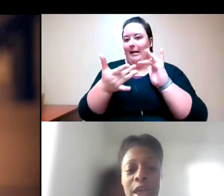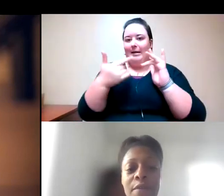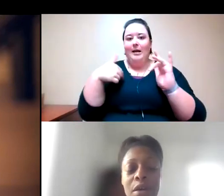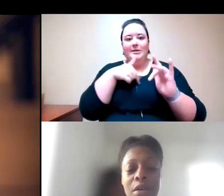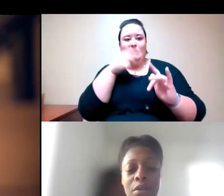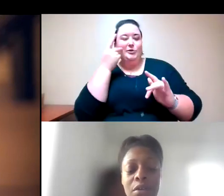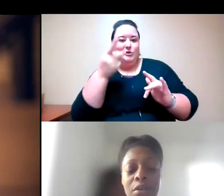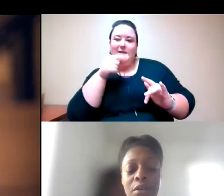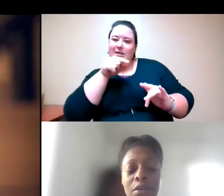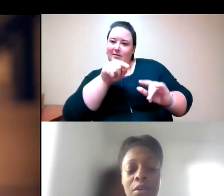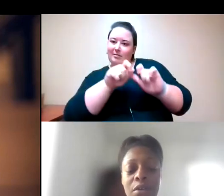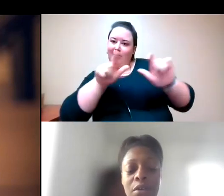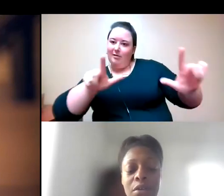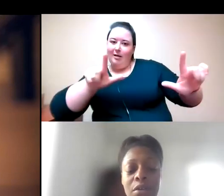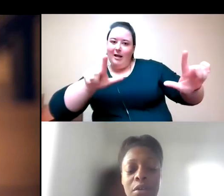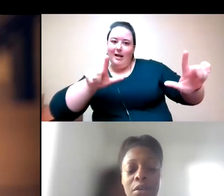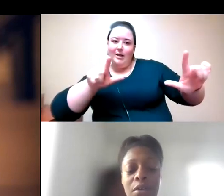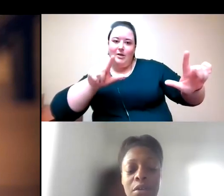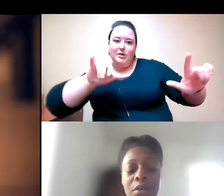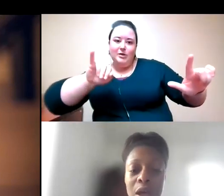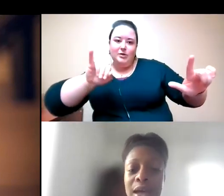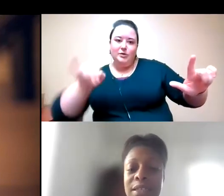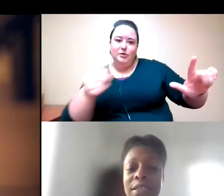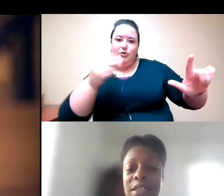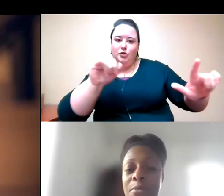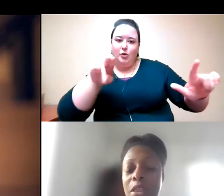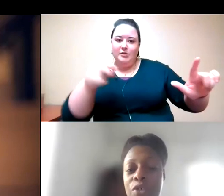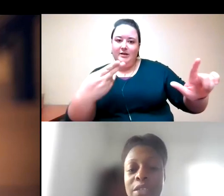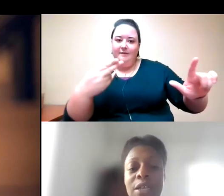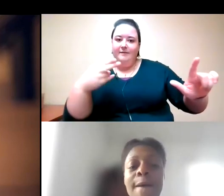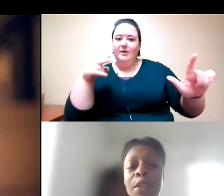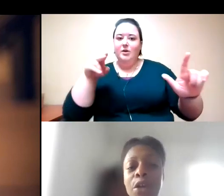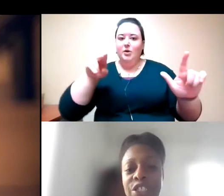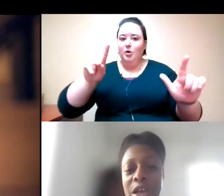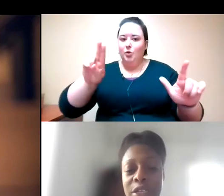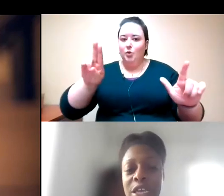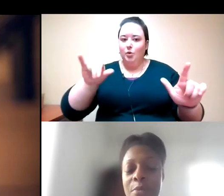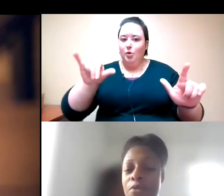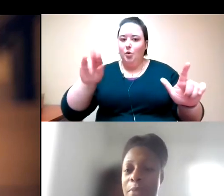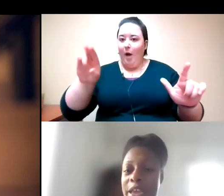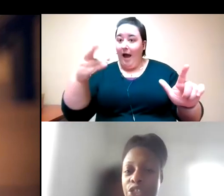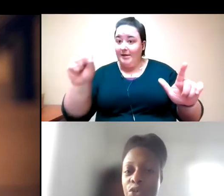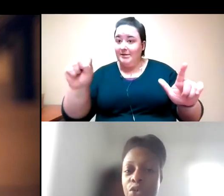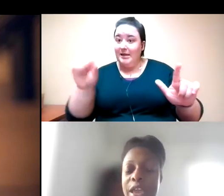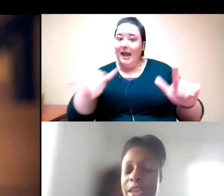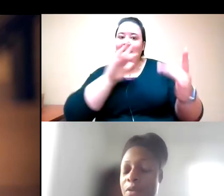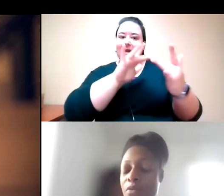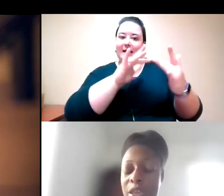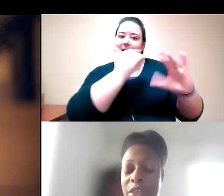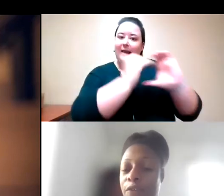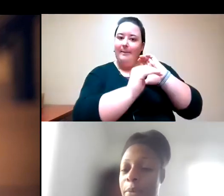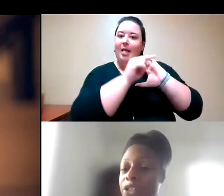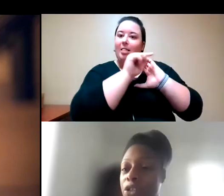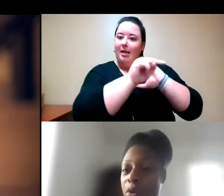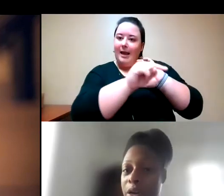we do have Mr. Joseph Uhas and his email address. Reach out to him and he will make sure that he will